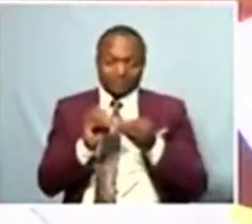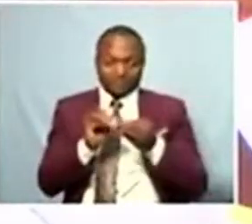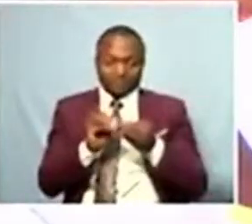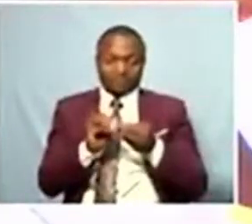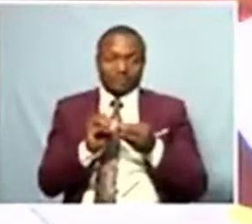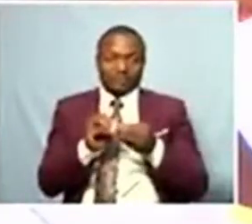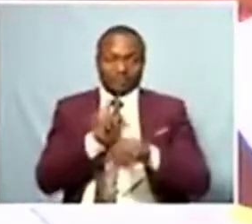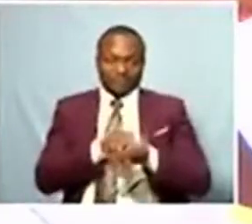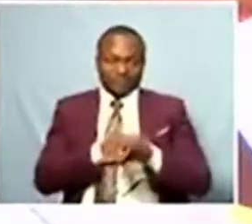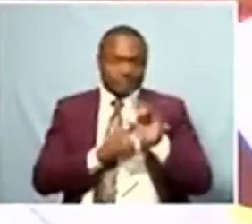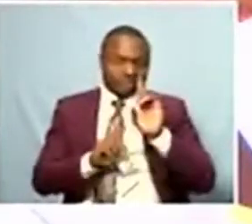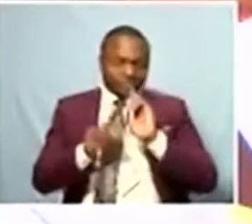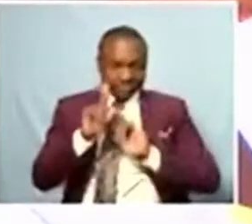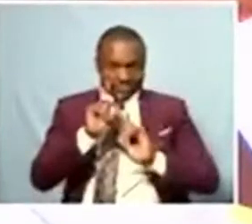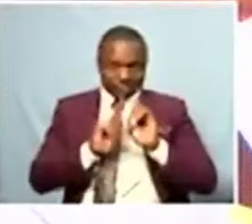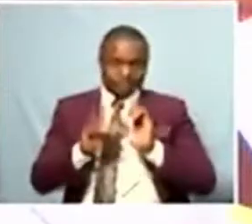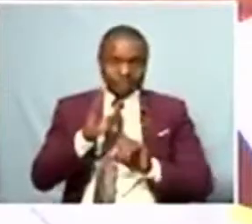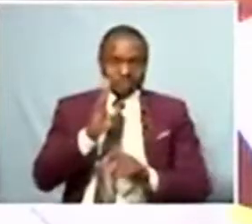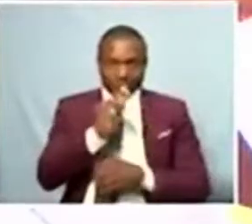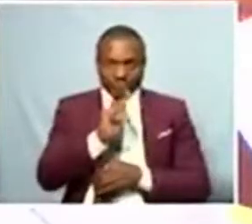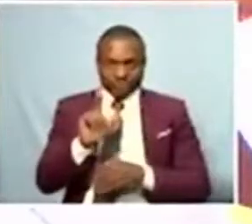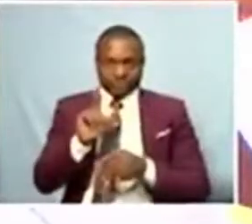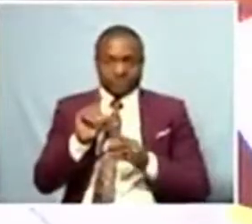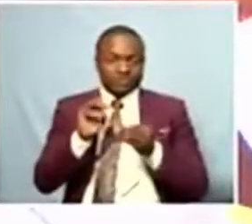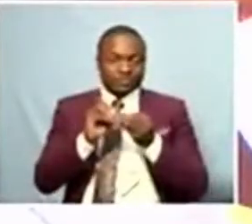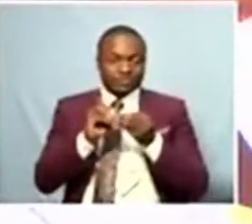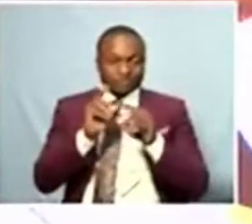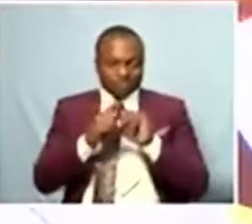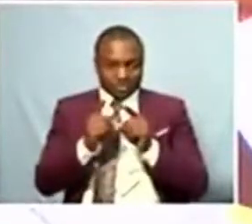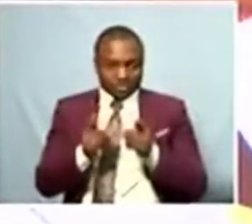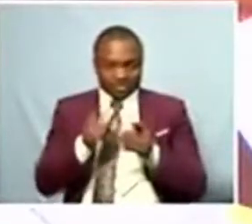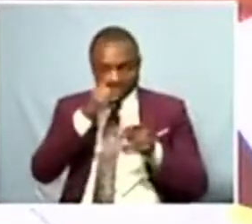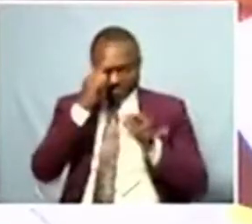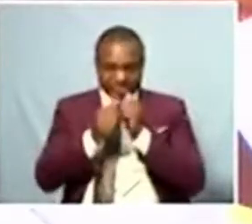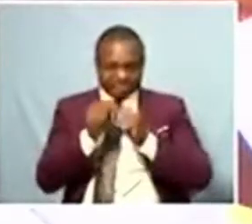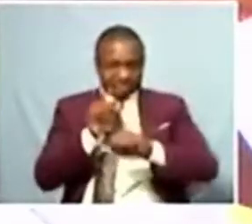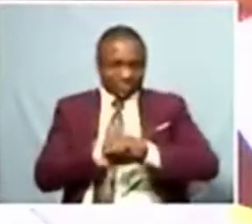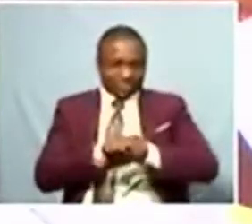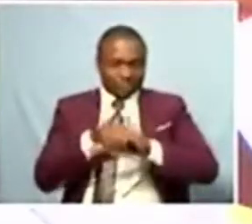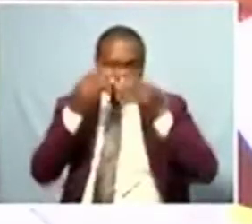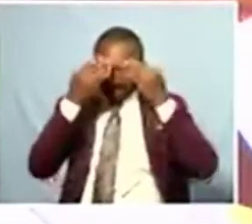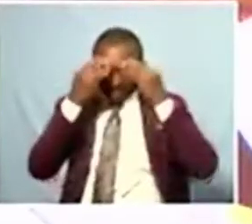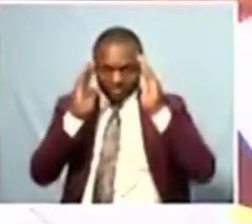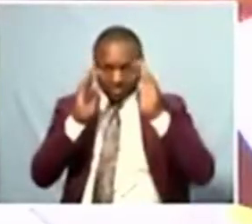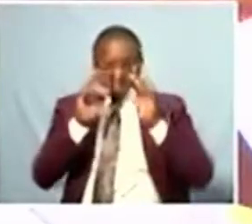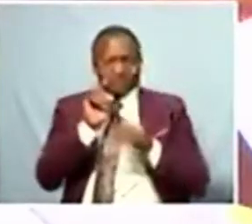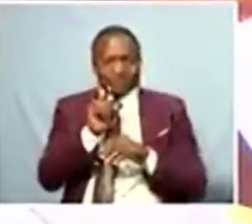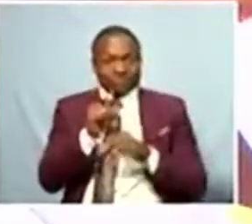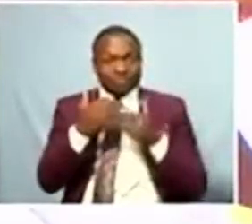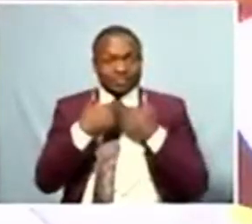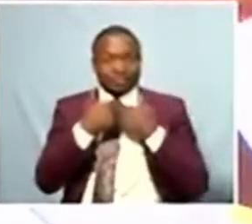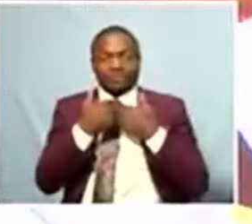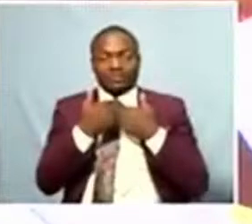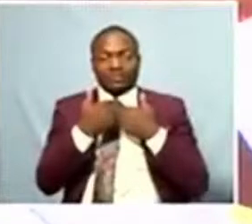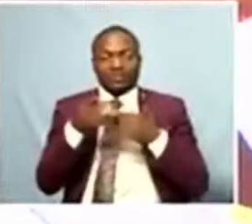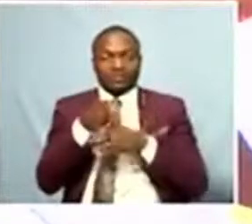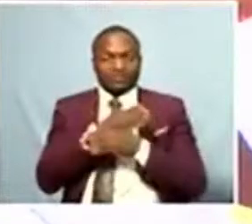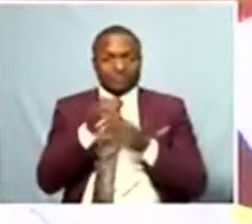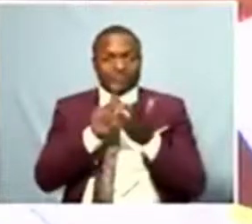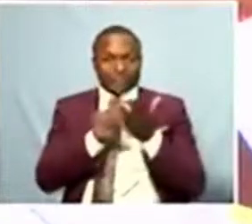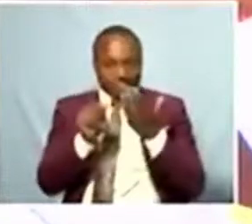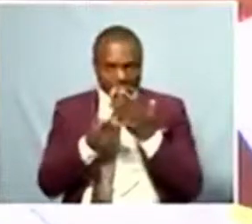in interrogating the bill further. But unfortunately, in the interest of time, we're aware that you also have a very busy